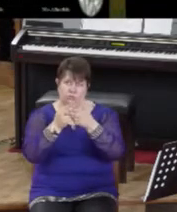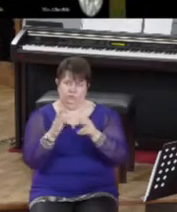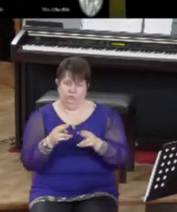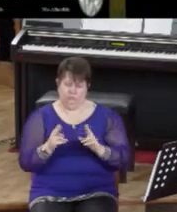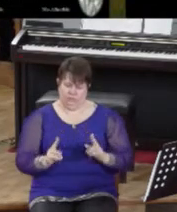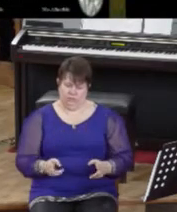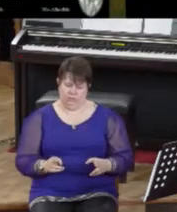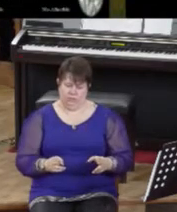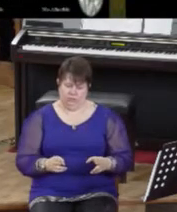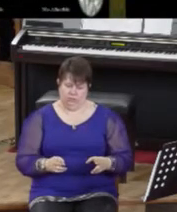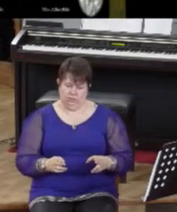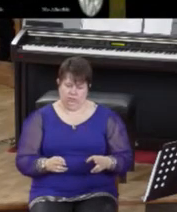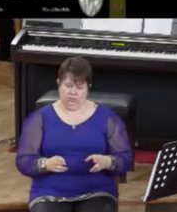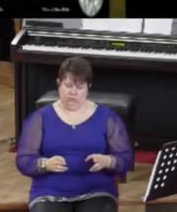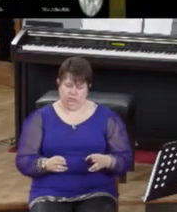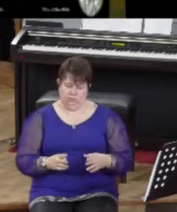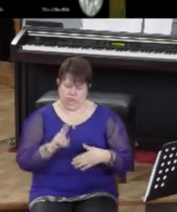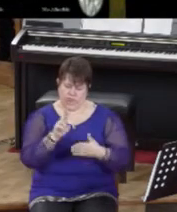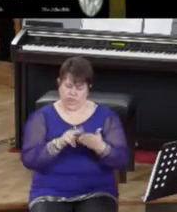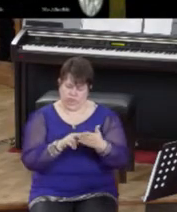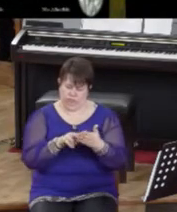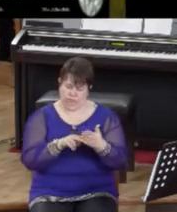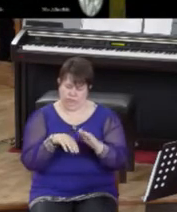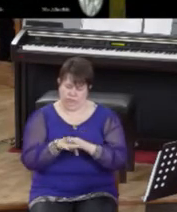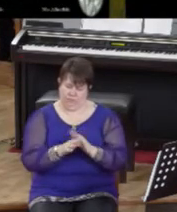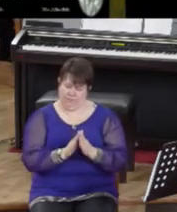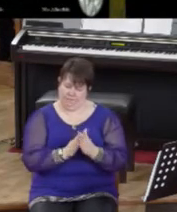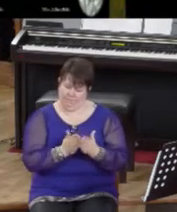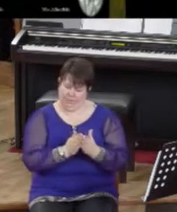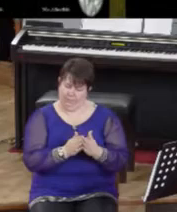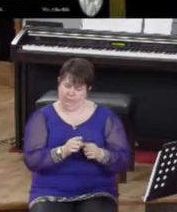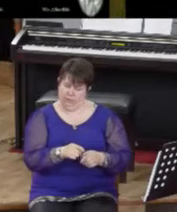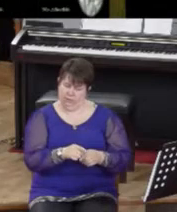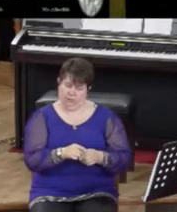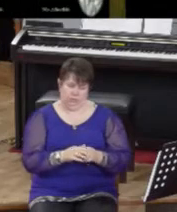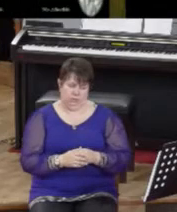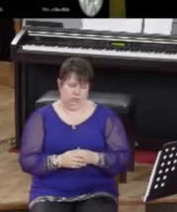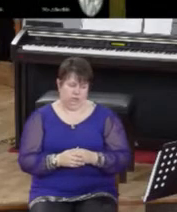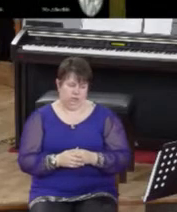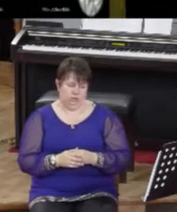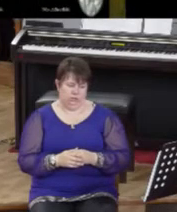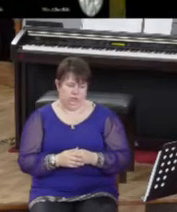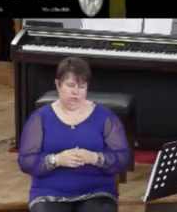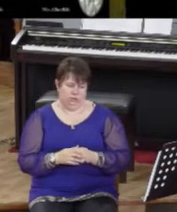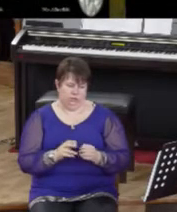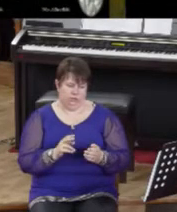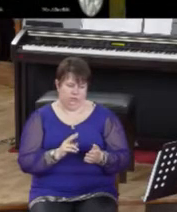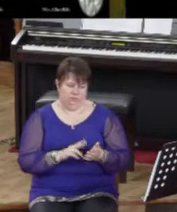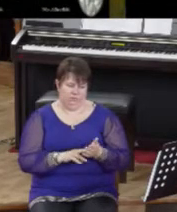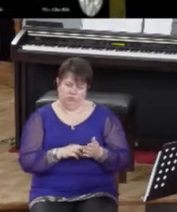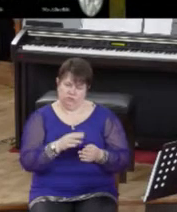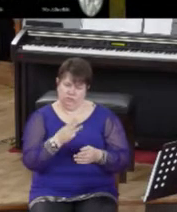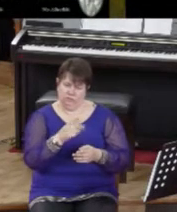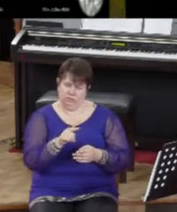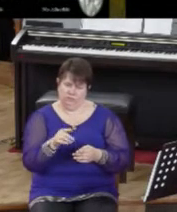dead, according to the scriptures. That's what it says in verses 3 and 4 of the passage that we